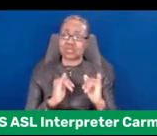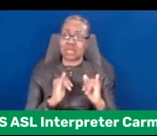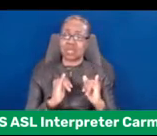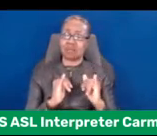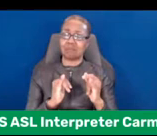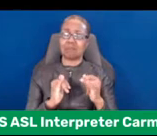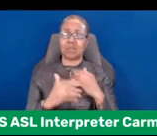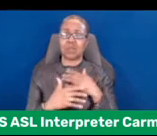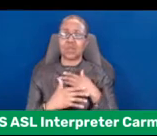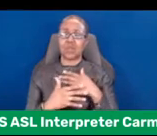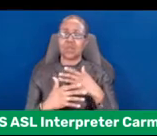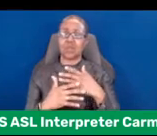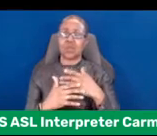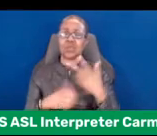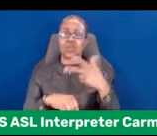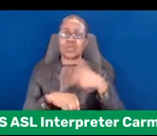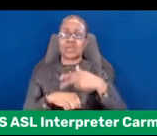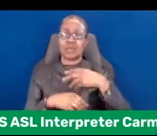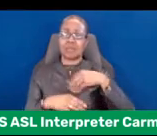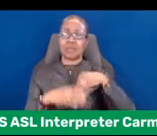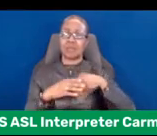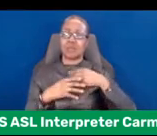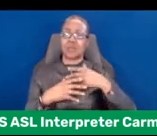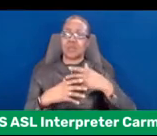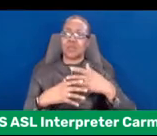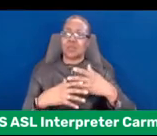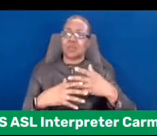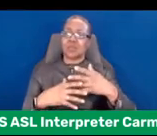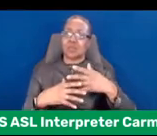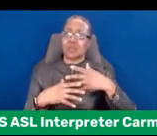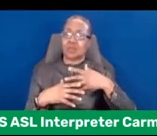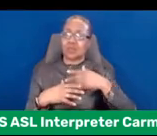pace. We'll do 3 inhales and exhales.